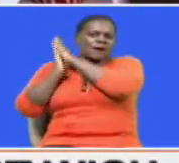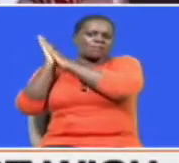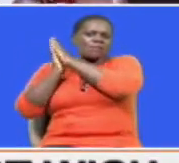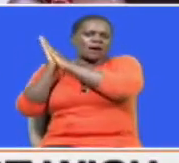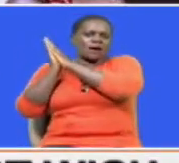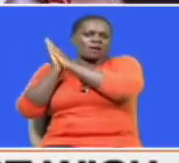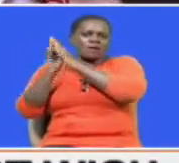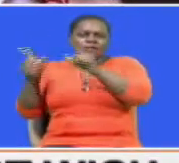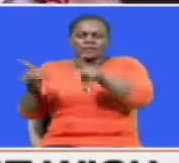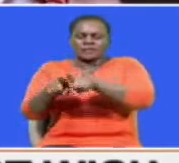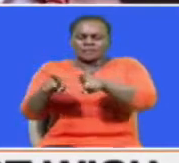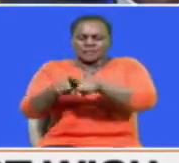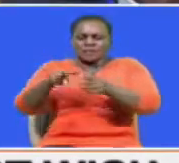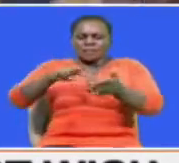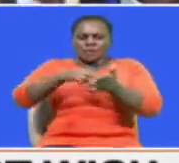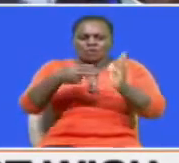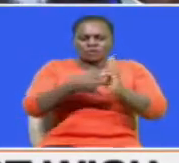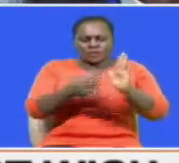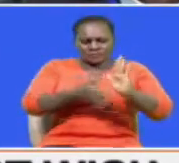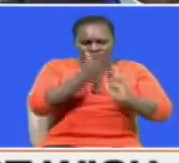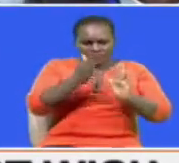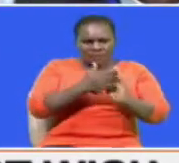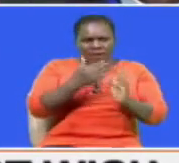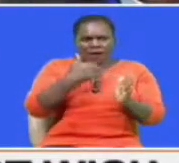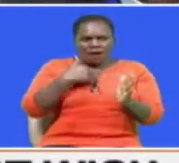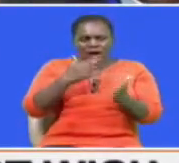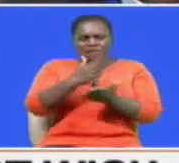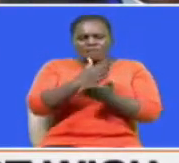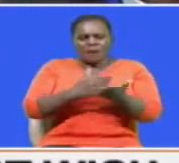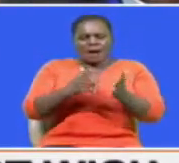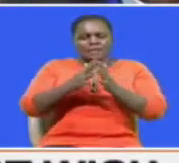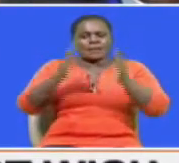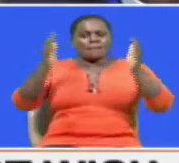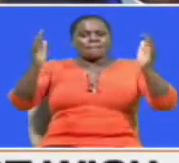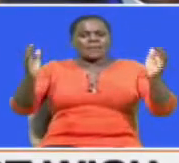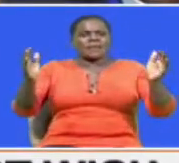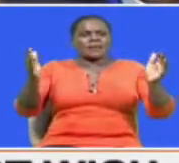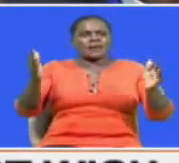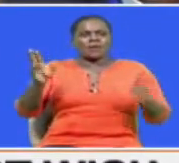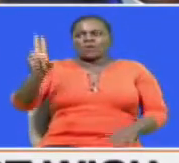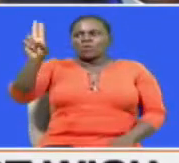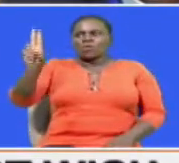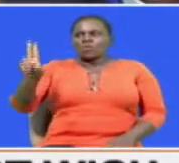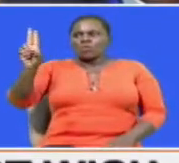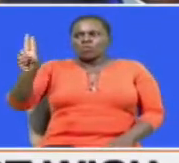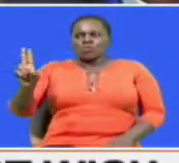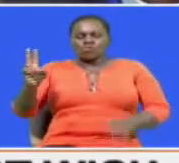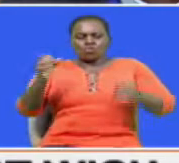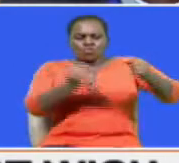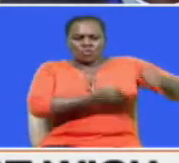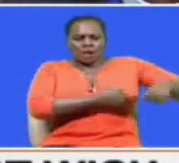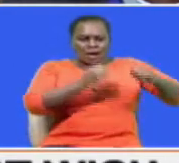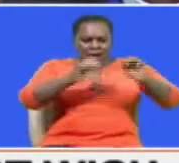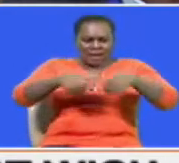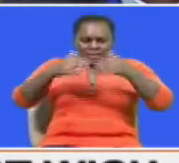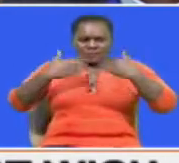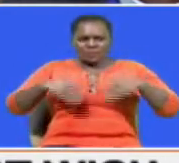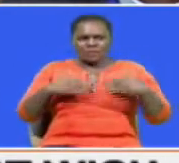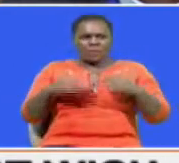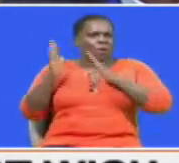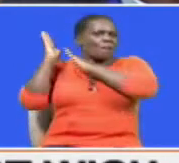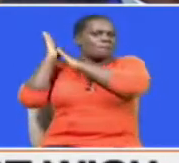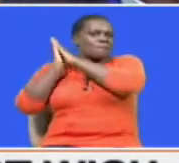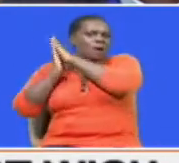fast tracking several projects. Kuna sehemu kubwa pale Uhuru Gardens Nairobi ya watu wa